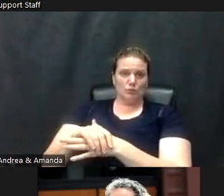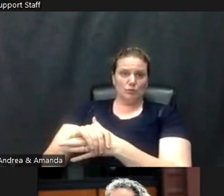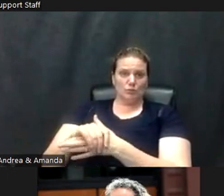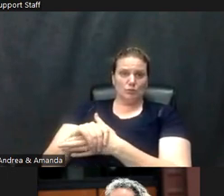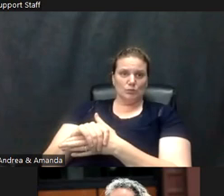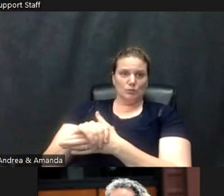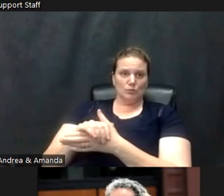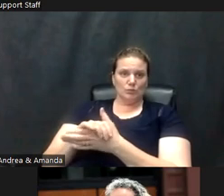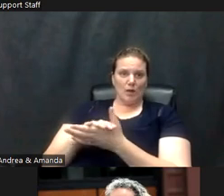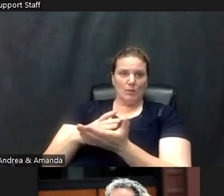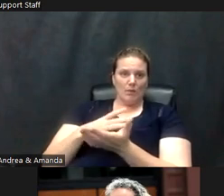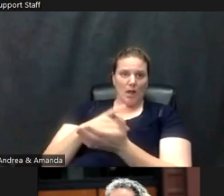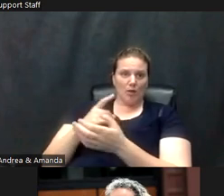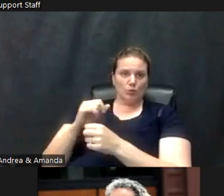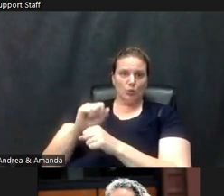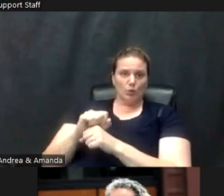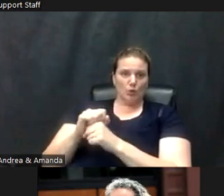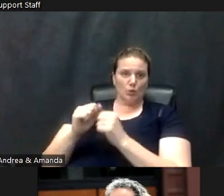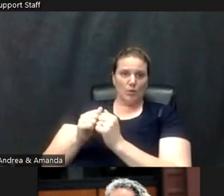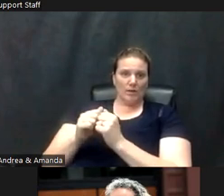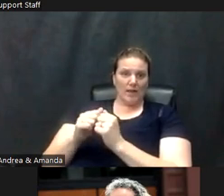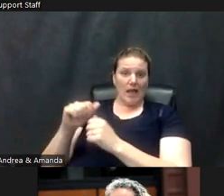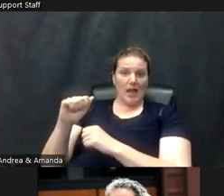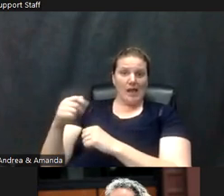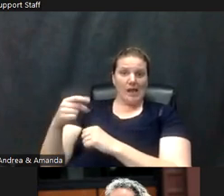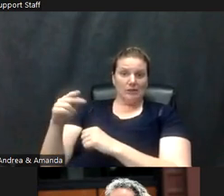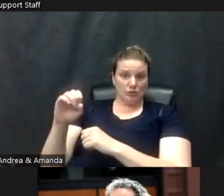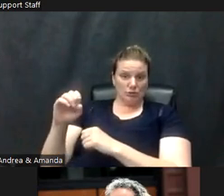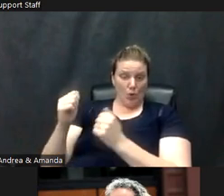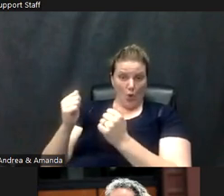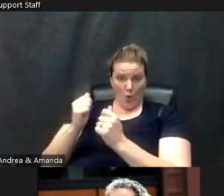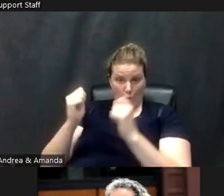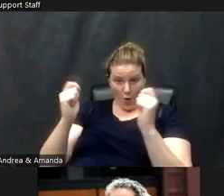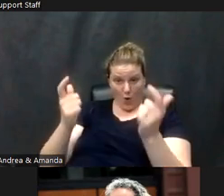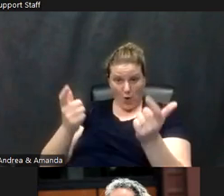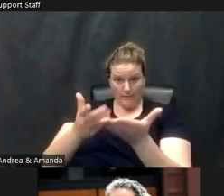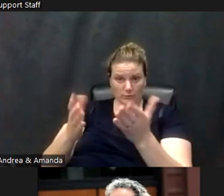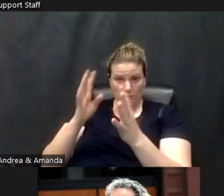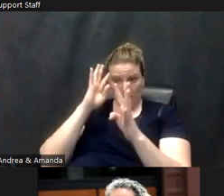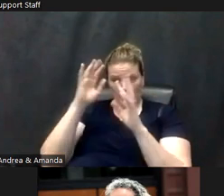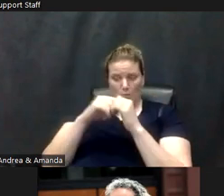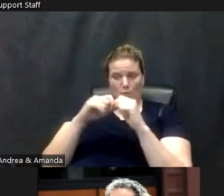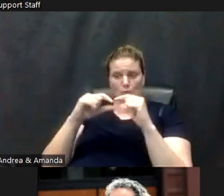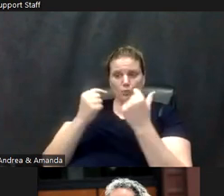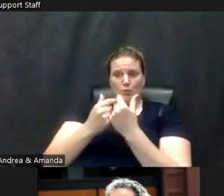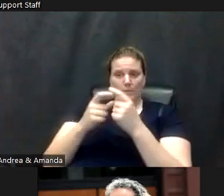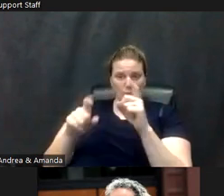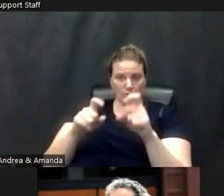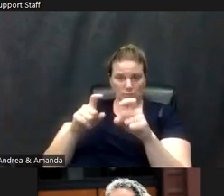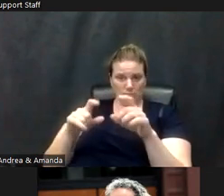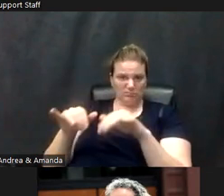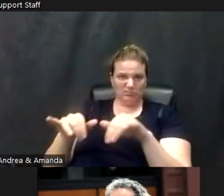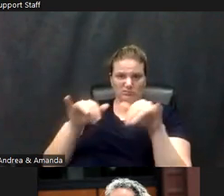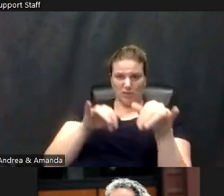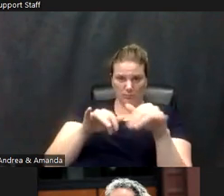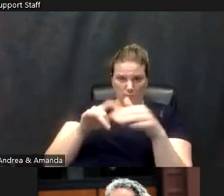I'd like to work with Angie and you all to come up with a group of questions similar to what